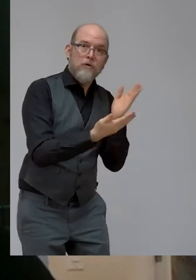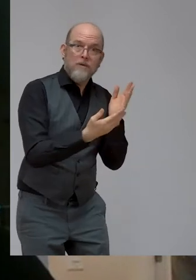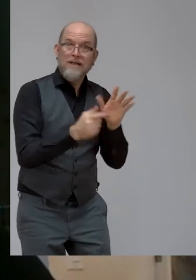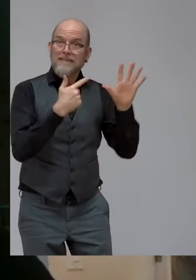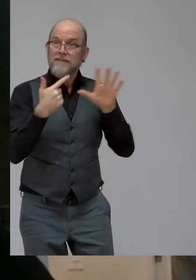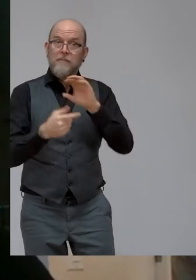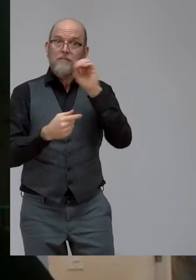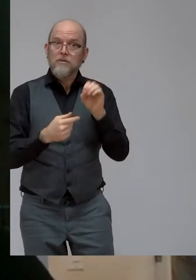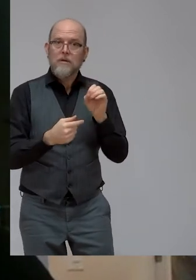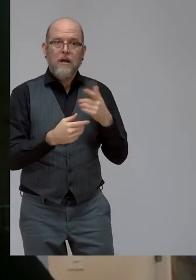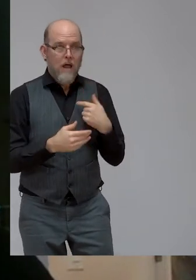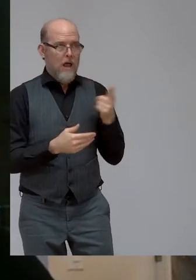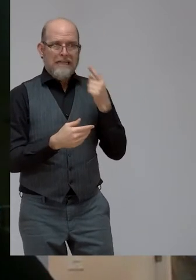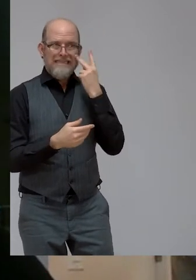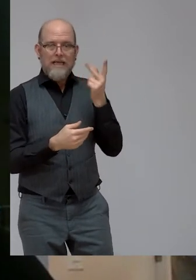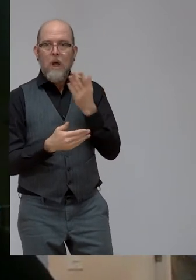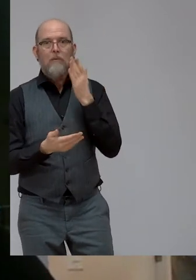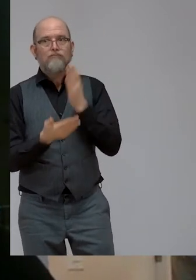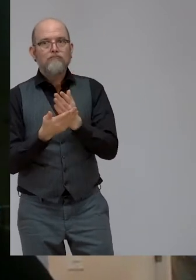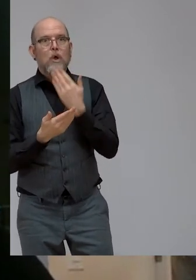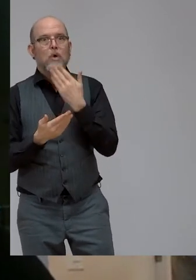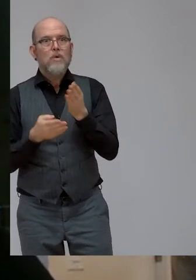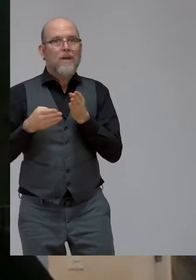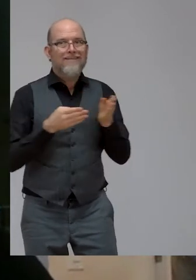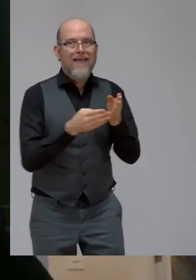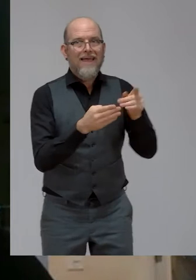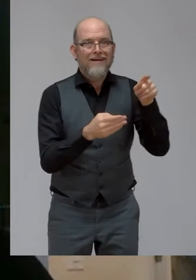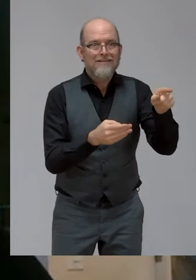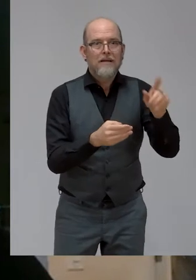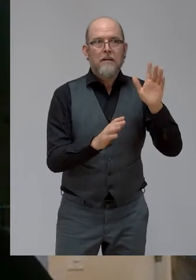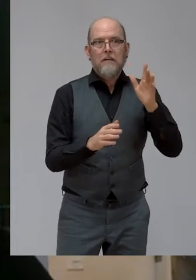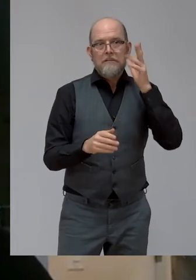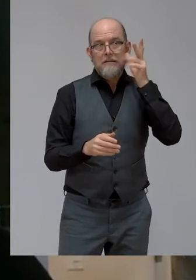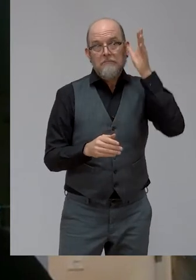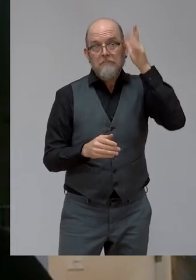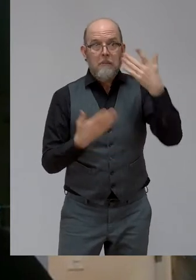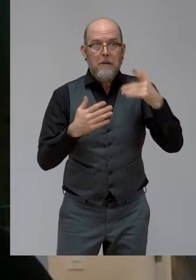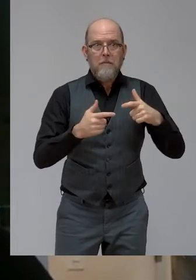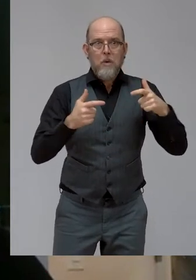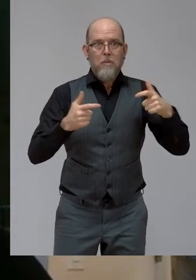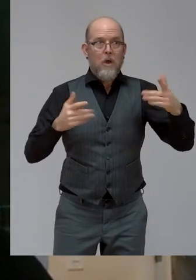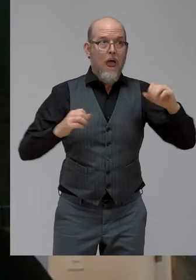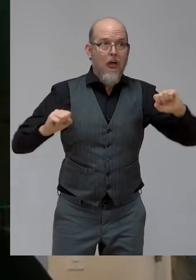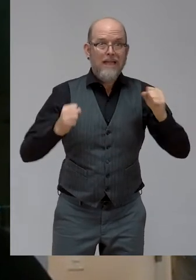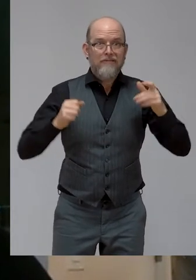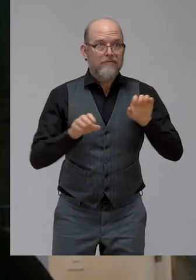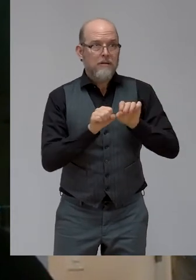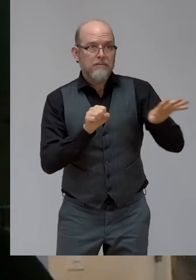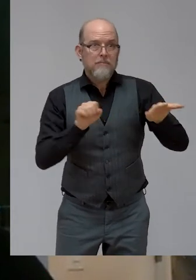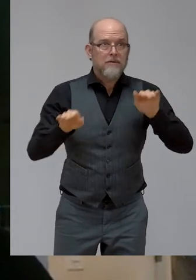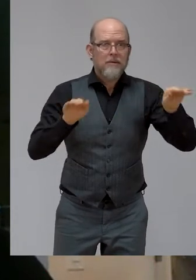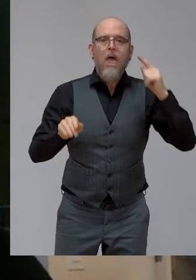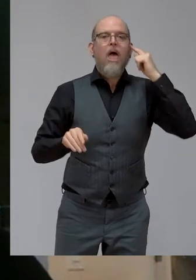that by increasing the number of persons with disabilities actively participating in the workplace, that we are working towards